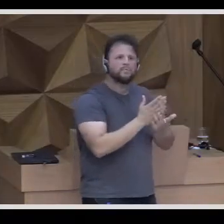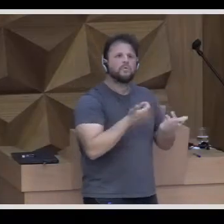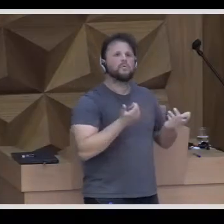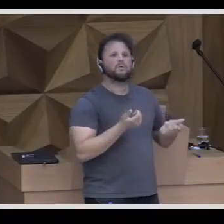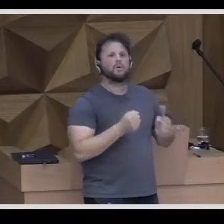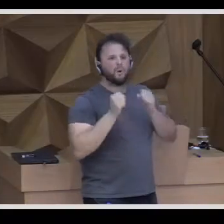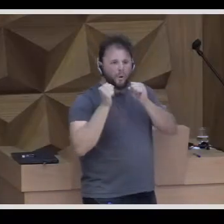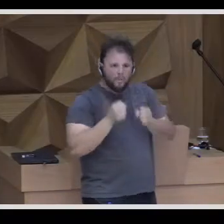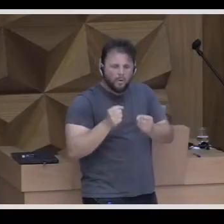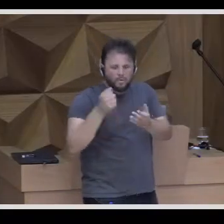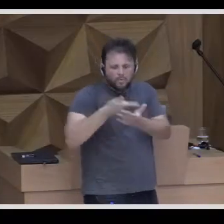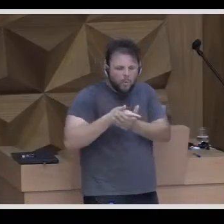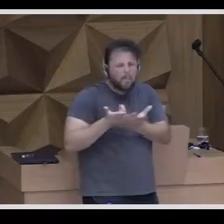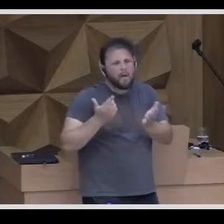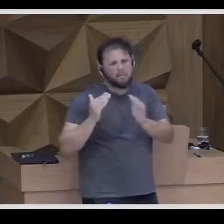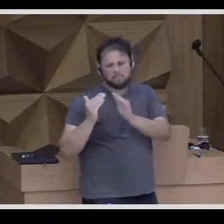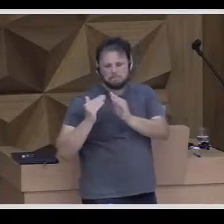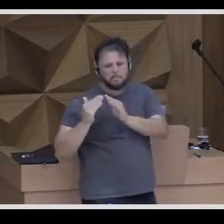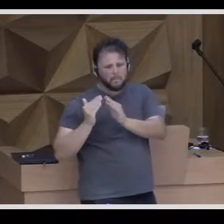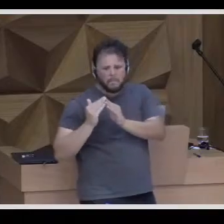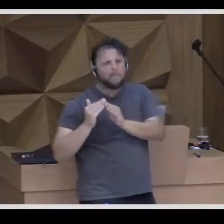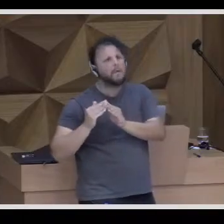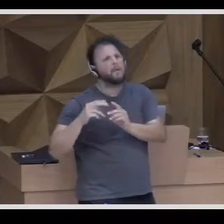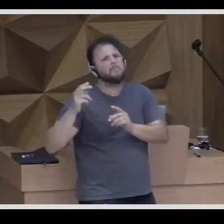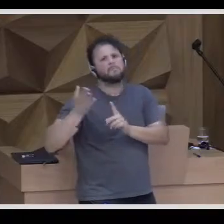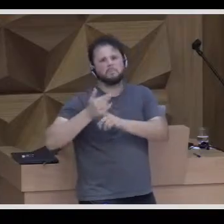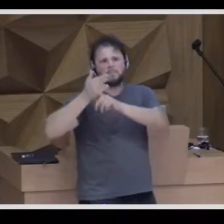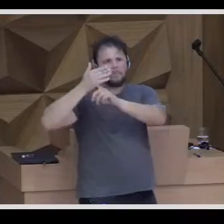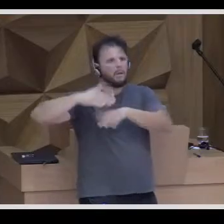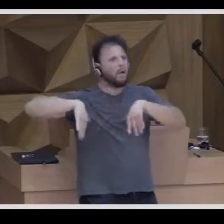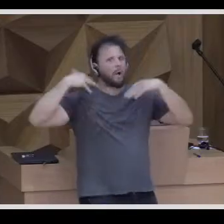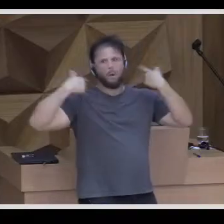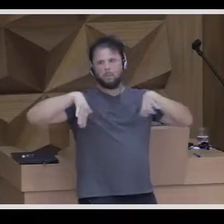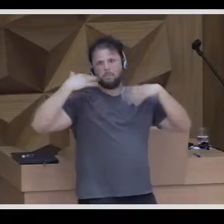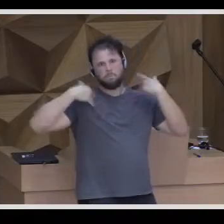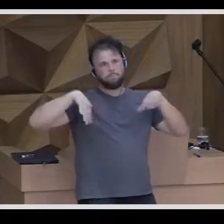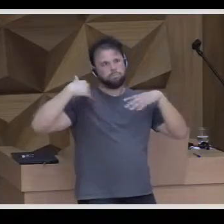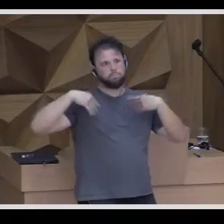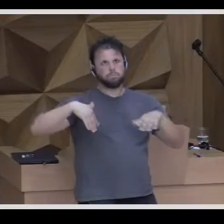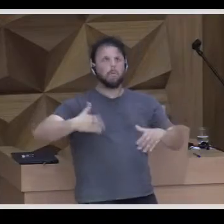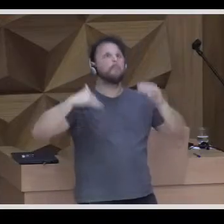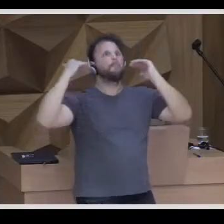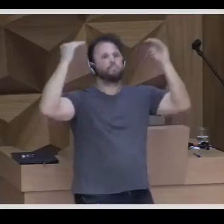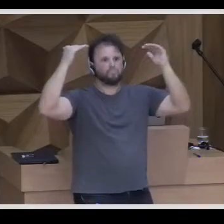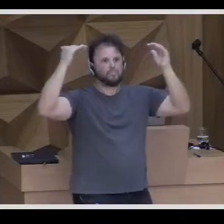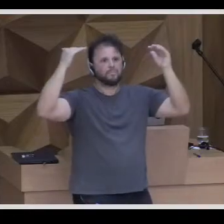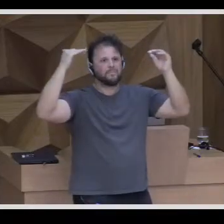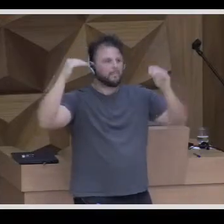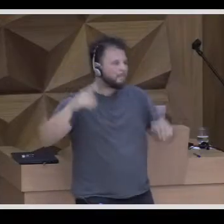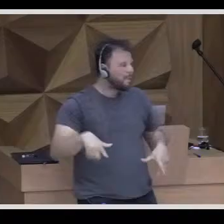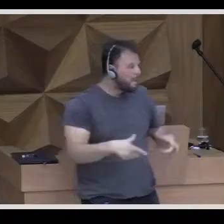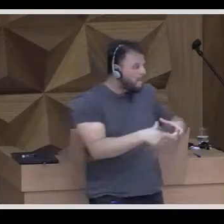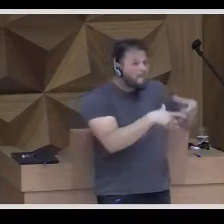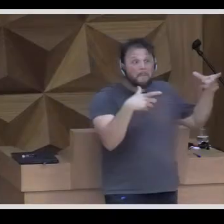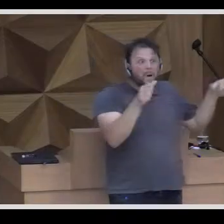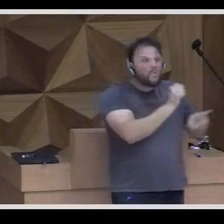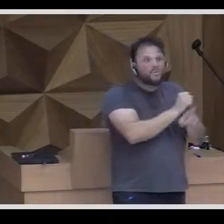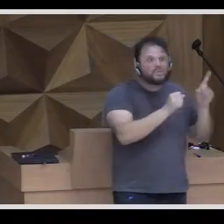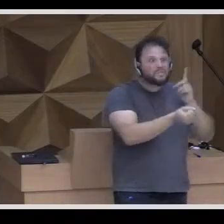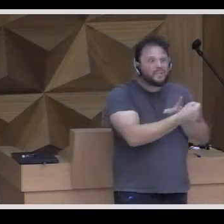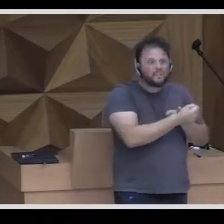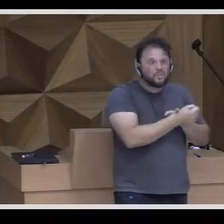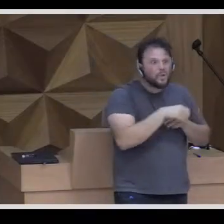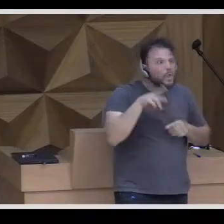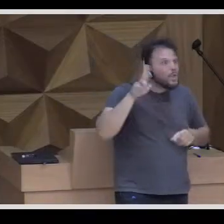they wanted. But for many people, that would be something that just wouldn't even factor in as a possibility. So rather